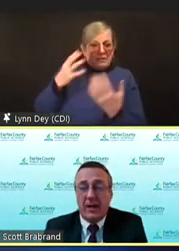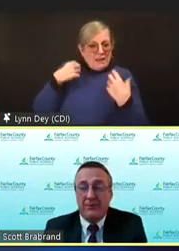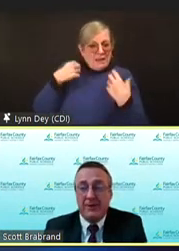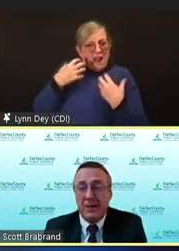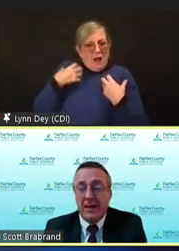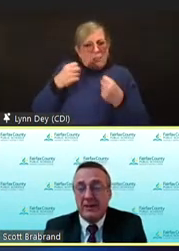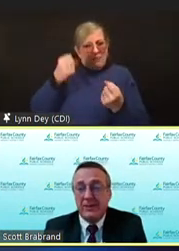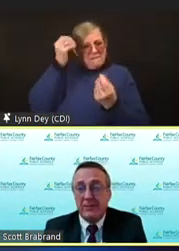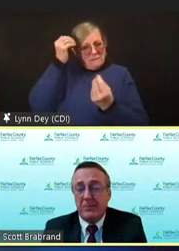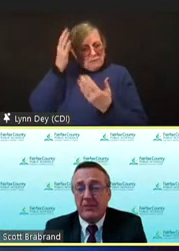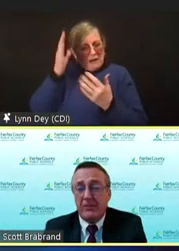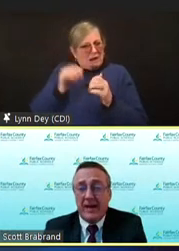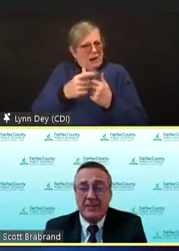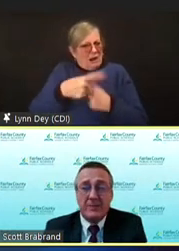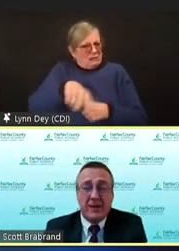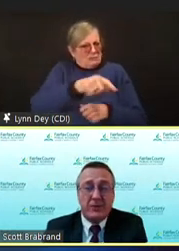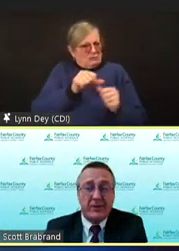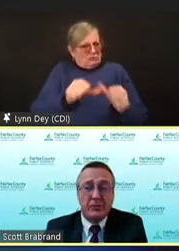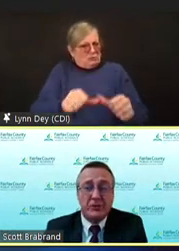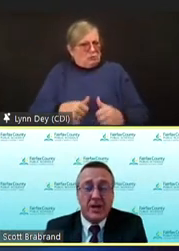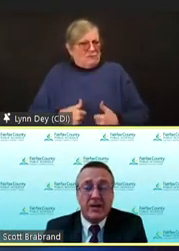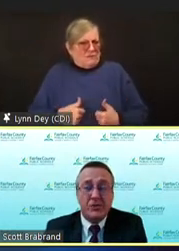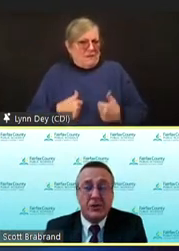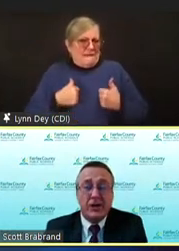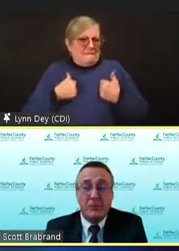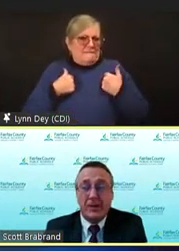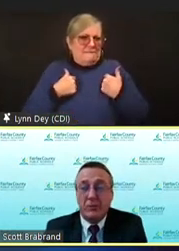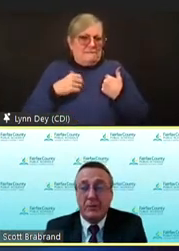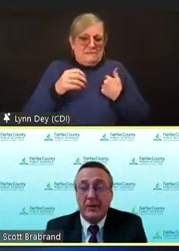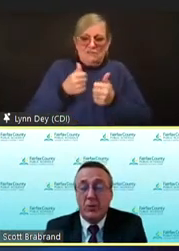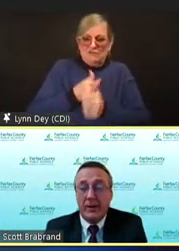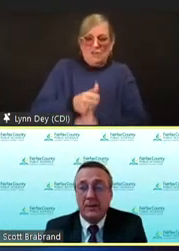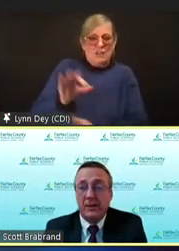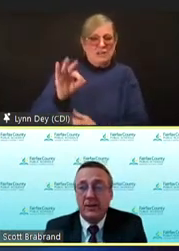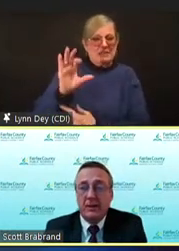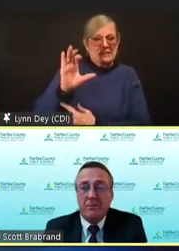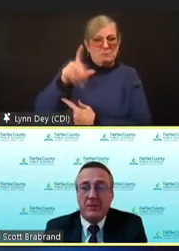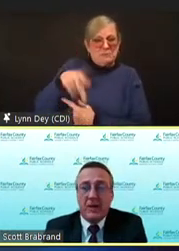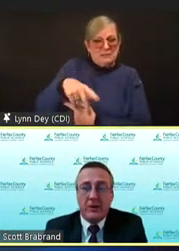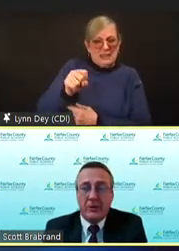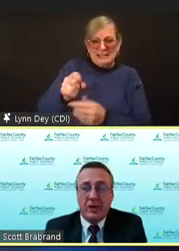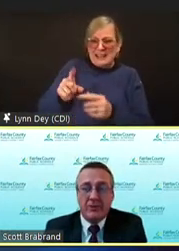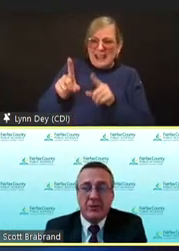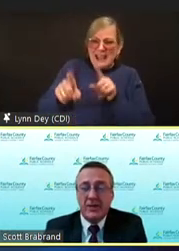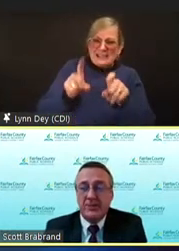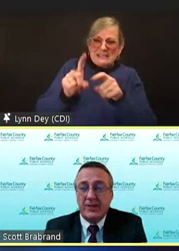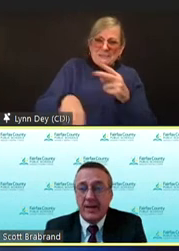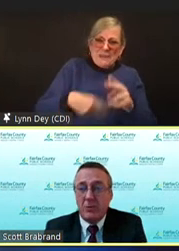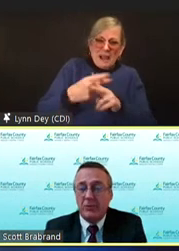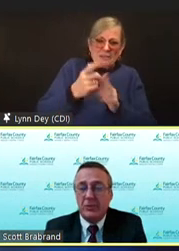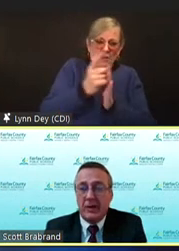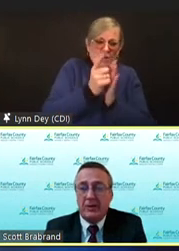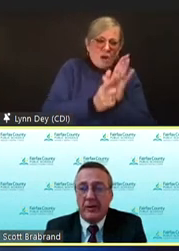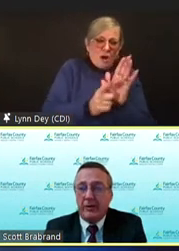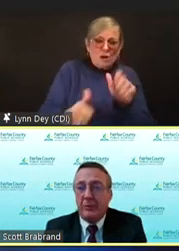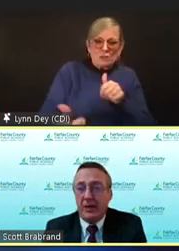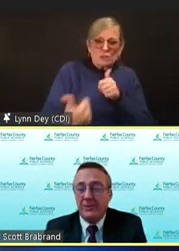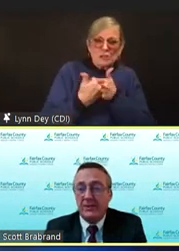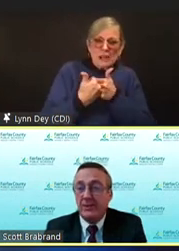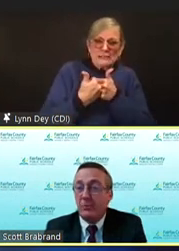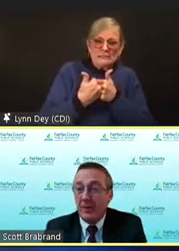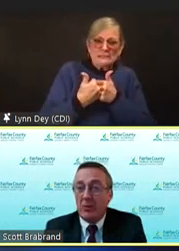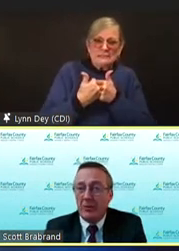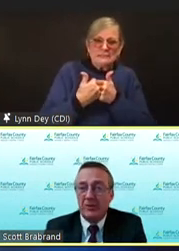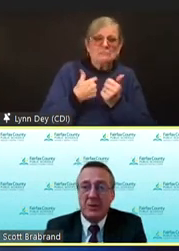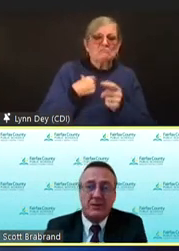in FCPS. Some people have asked about the legal challenge. I hope that it will be quick. I know the governor says that he will respect the legal